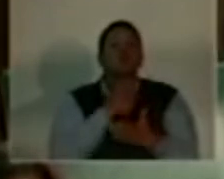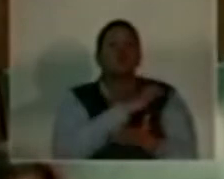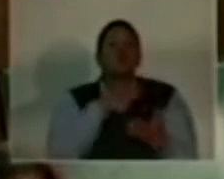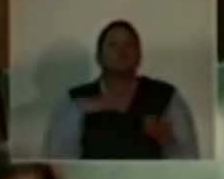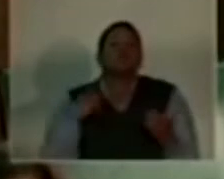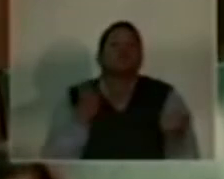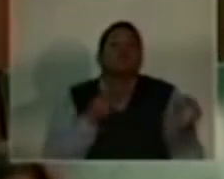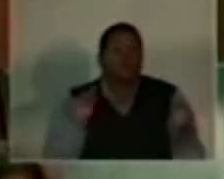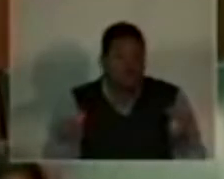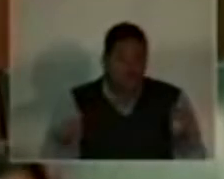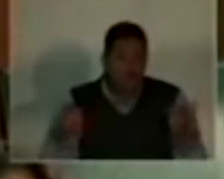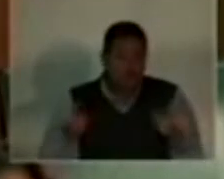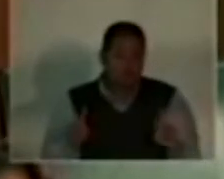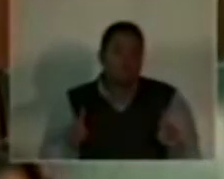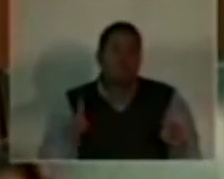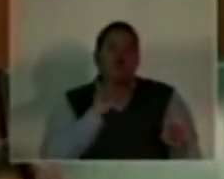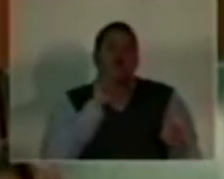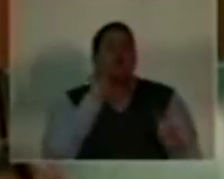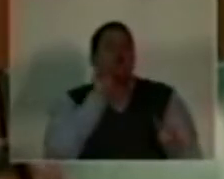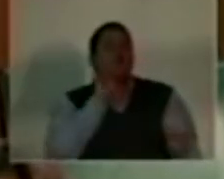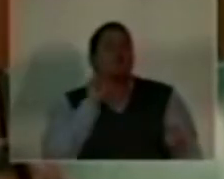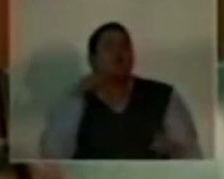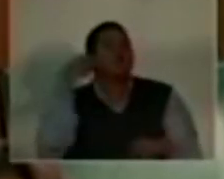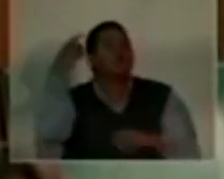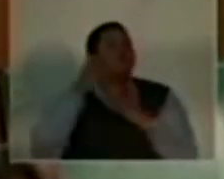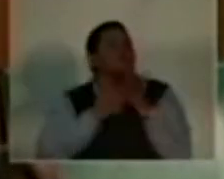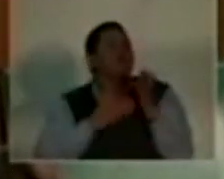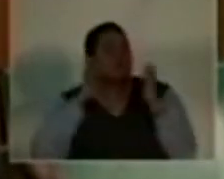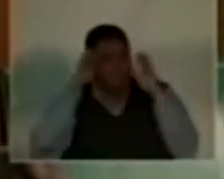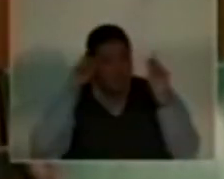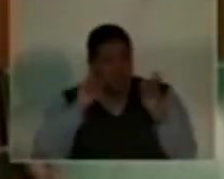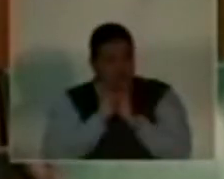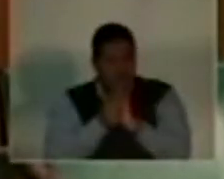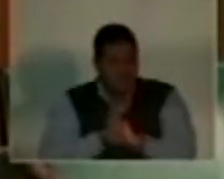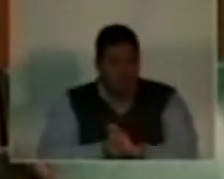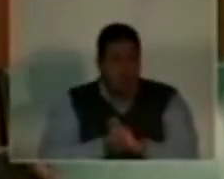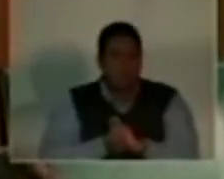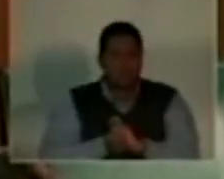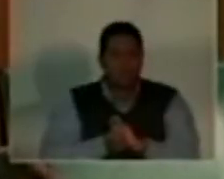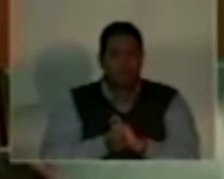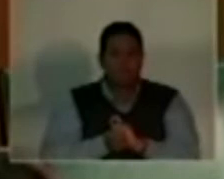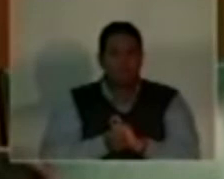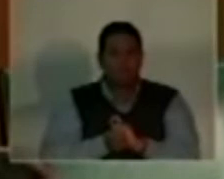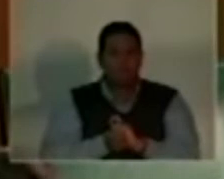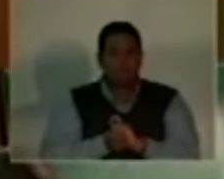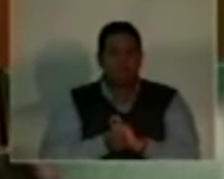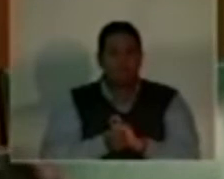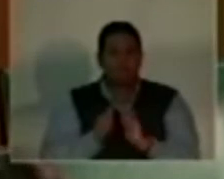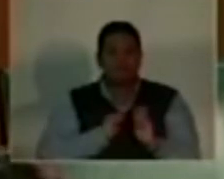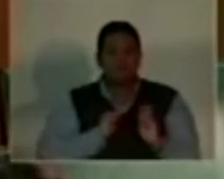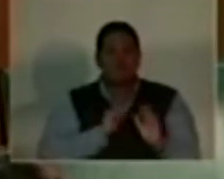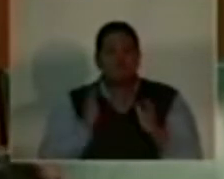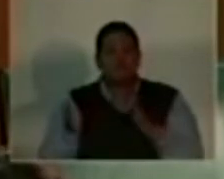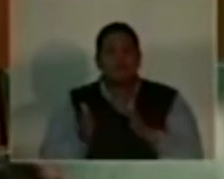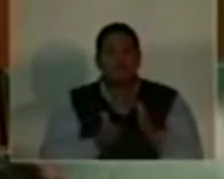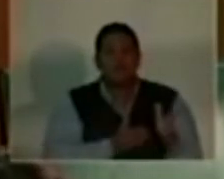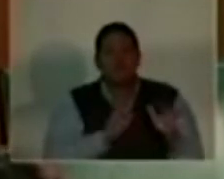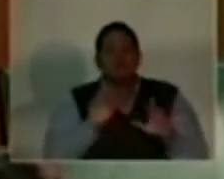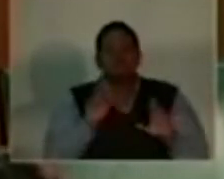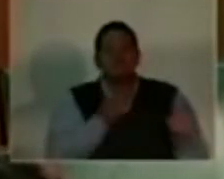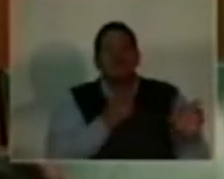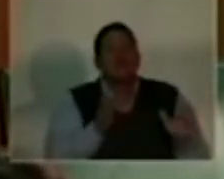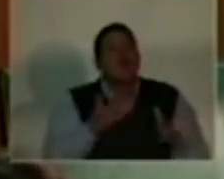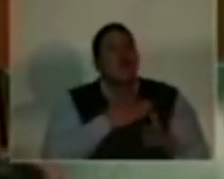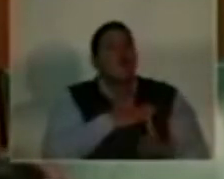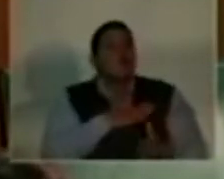that and look at the next phase of education reform, Mr. Speaker, I would be prepared, ready and willing